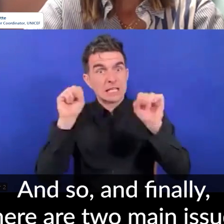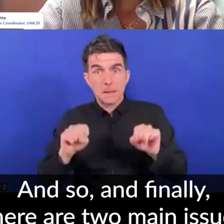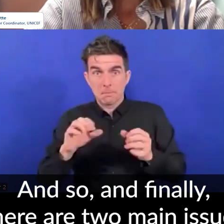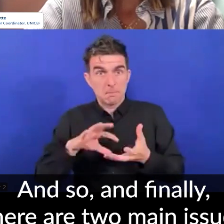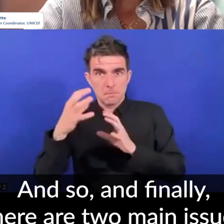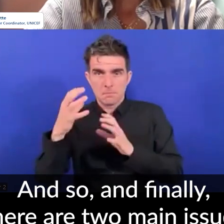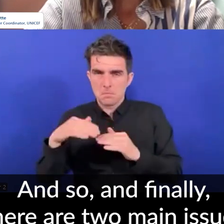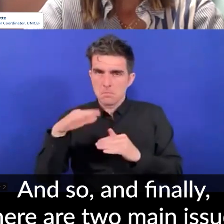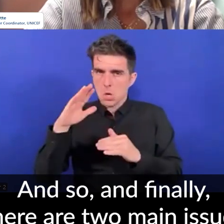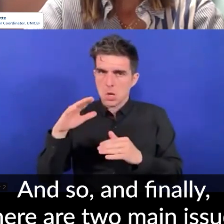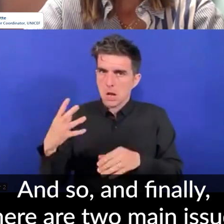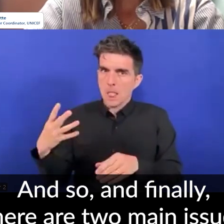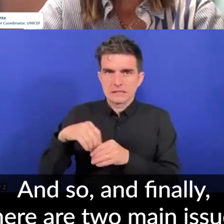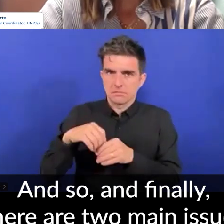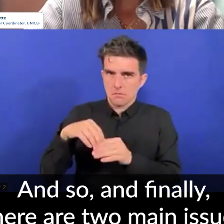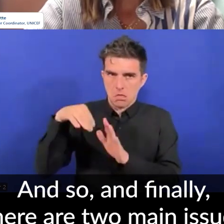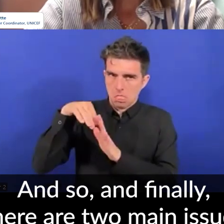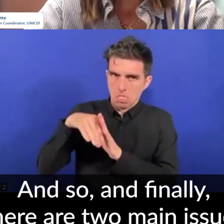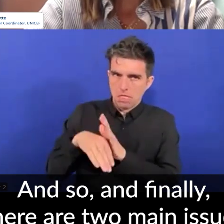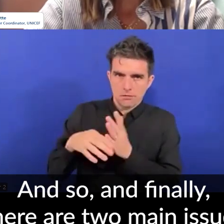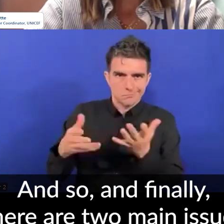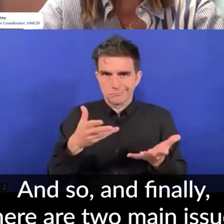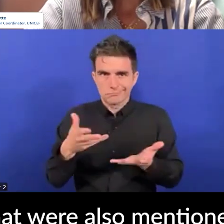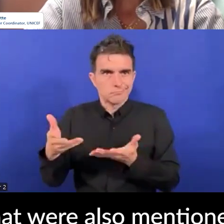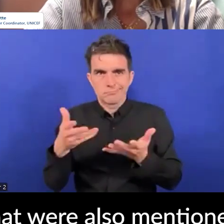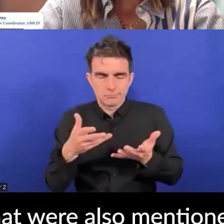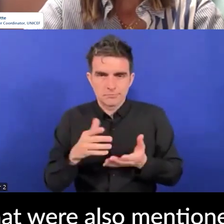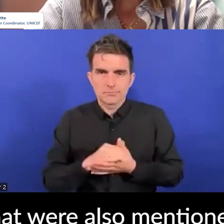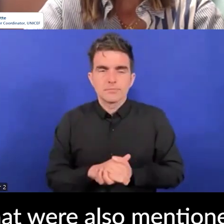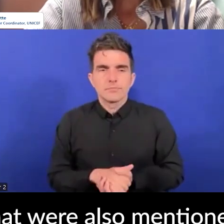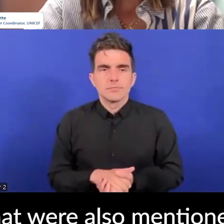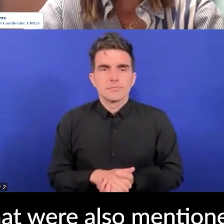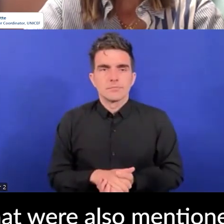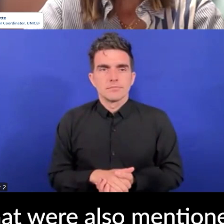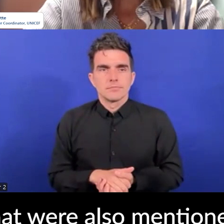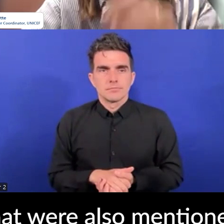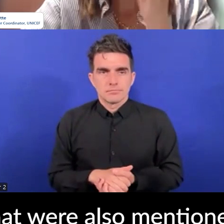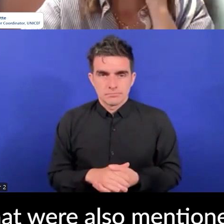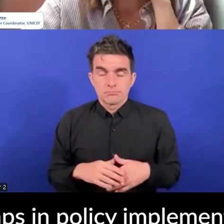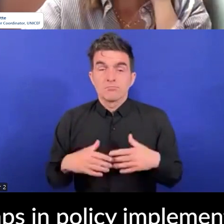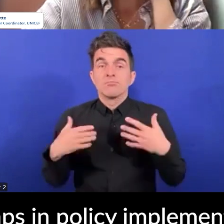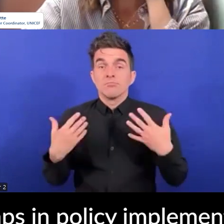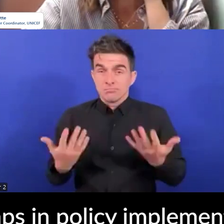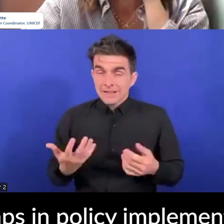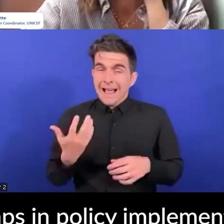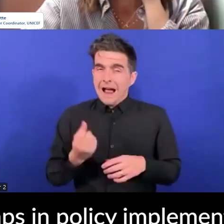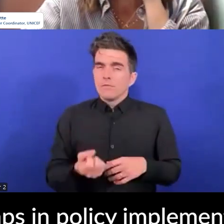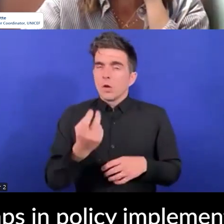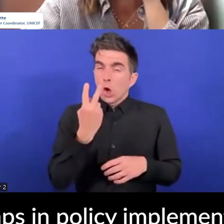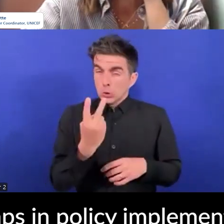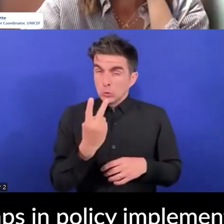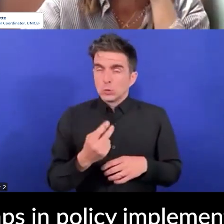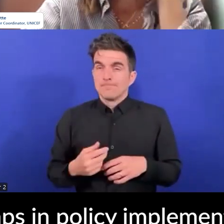so, and finally, there are two main issues that were also mentioned, the gaps in